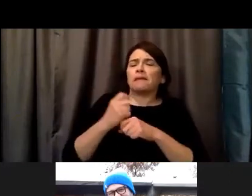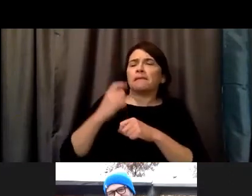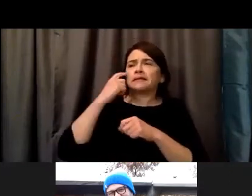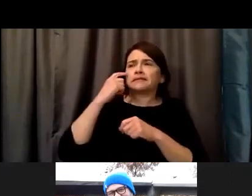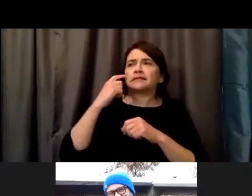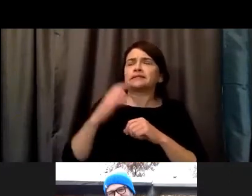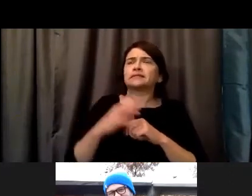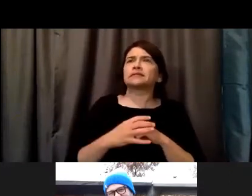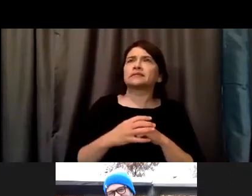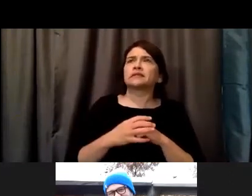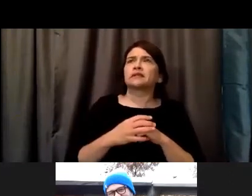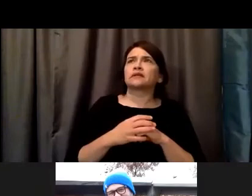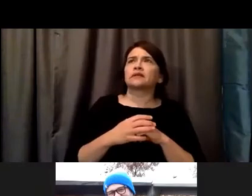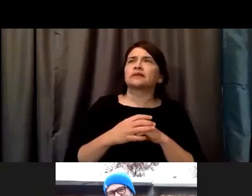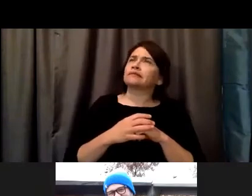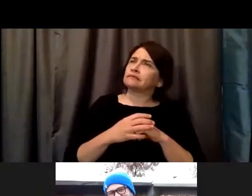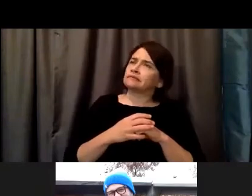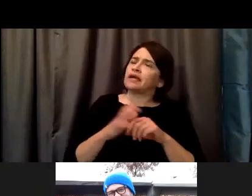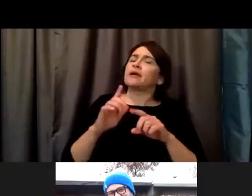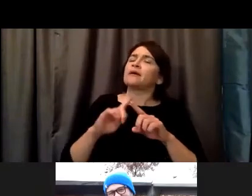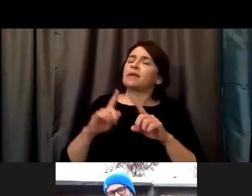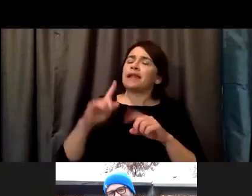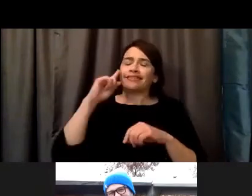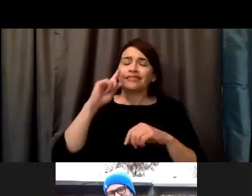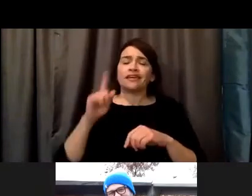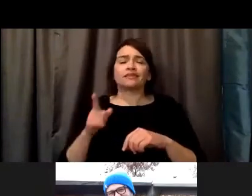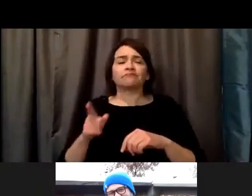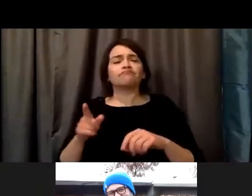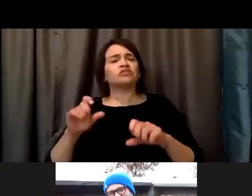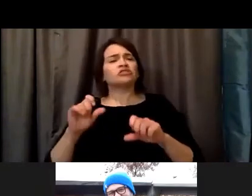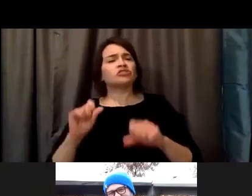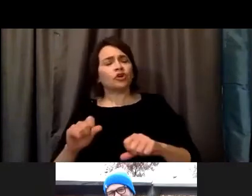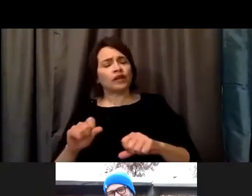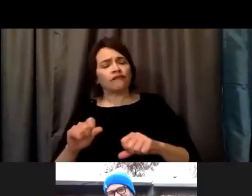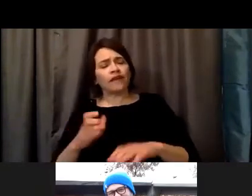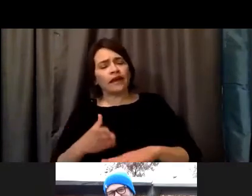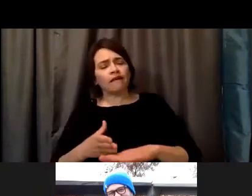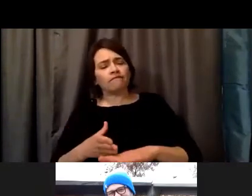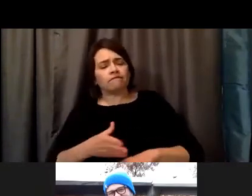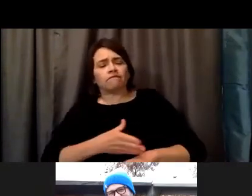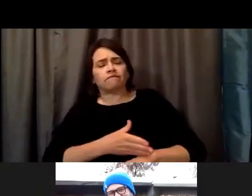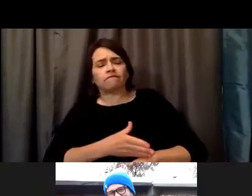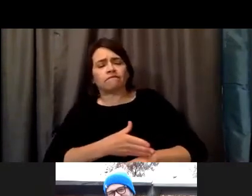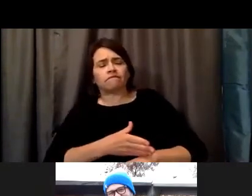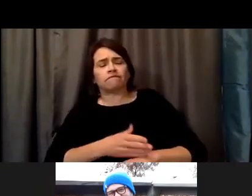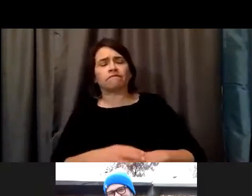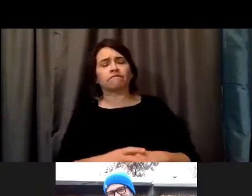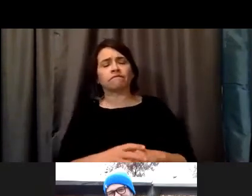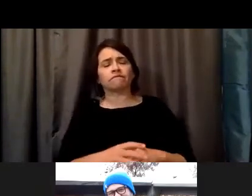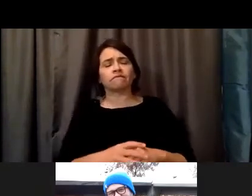I think she could have improved a little bit in being able to distinguish,